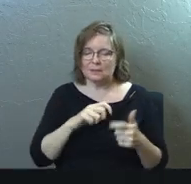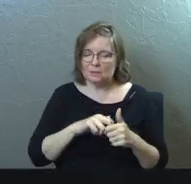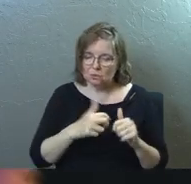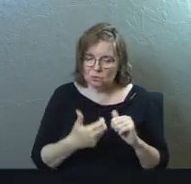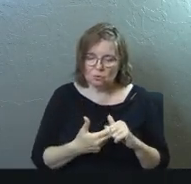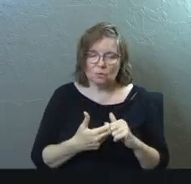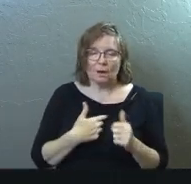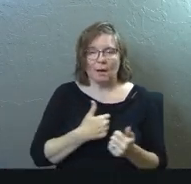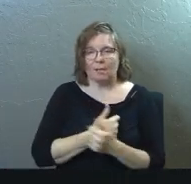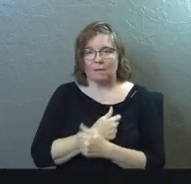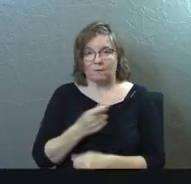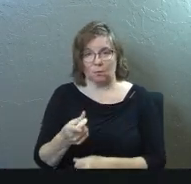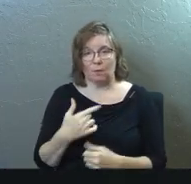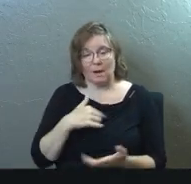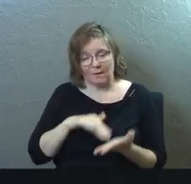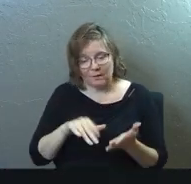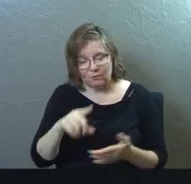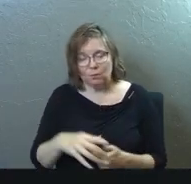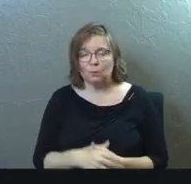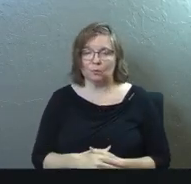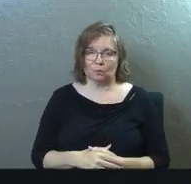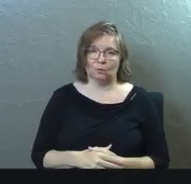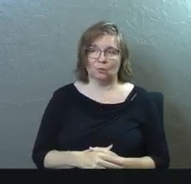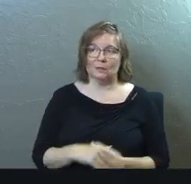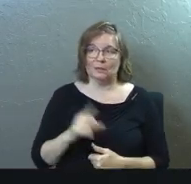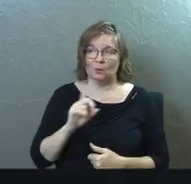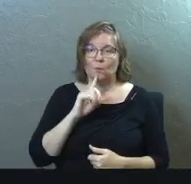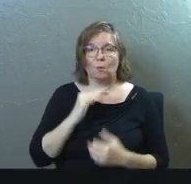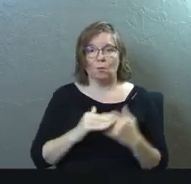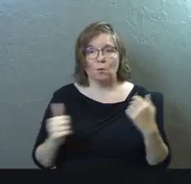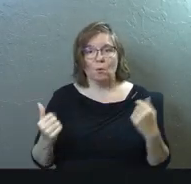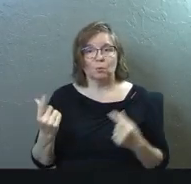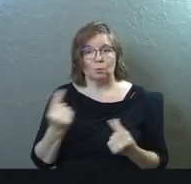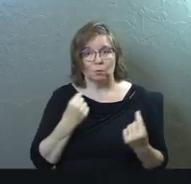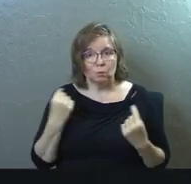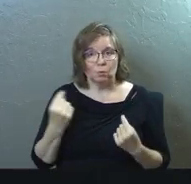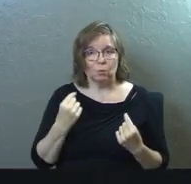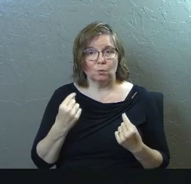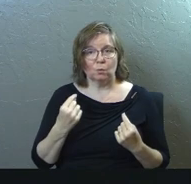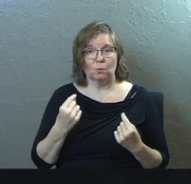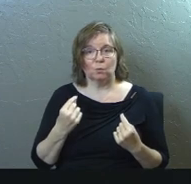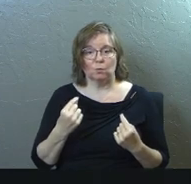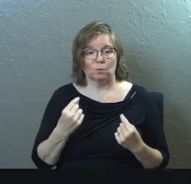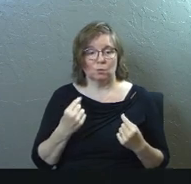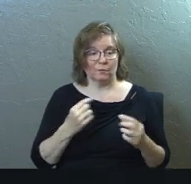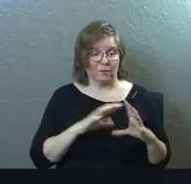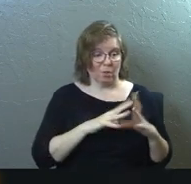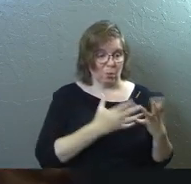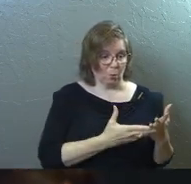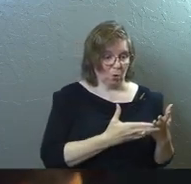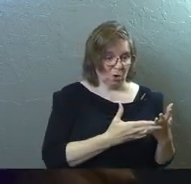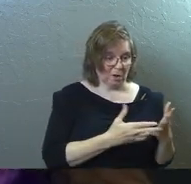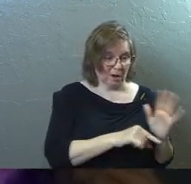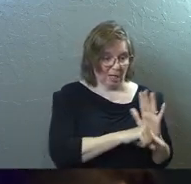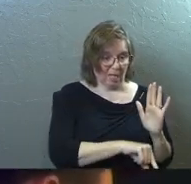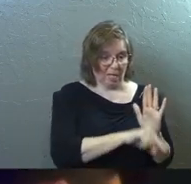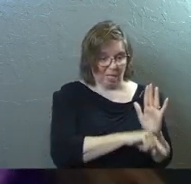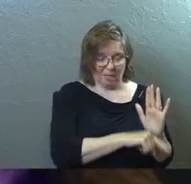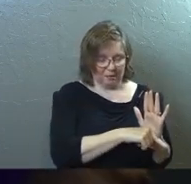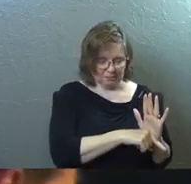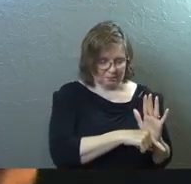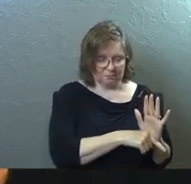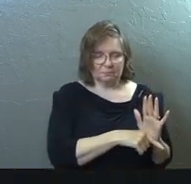issue, I love you and I forgive you.'" This is where we're called to be, to separate ourselves from the other ways and to be